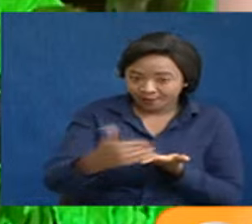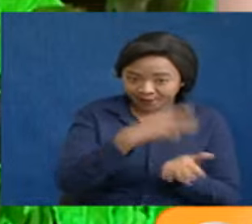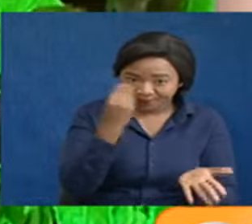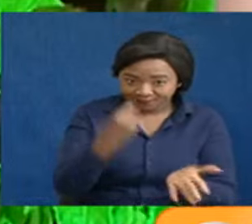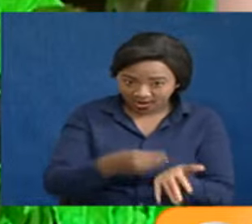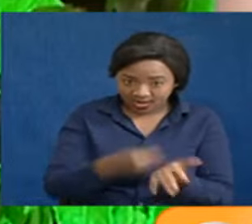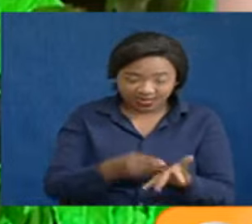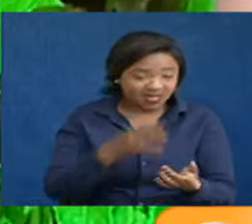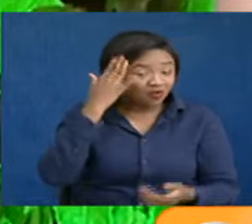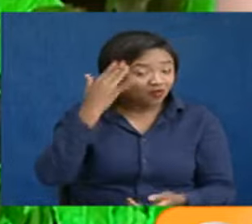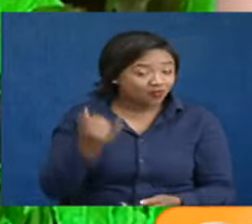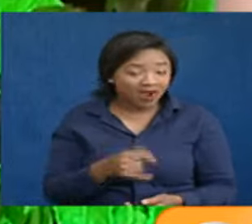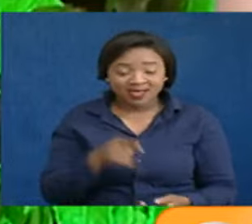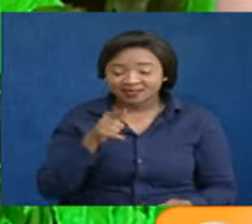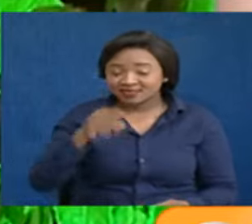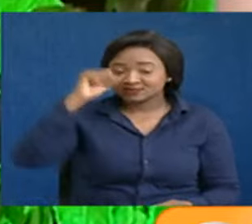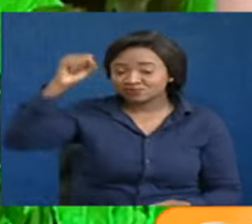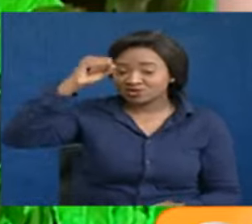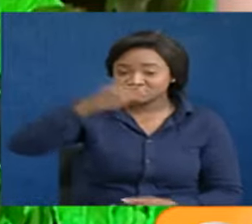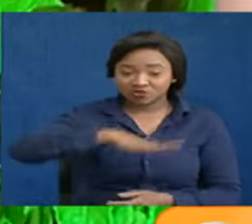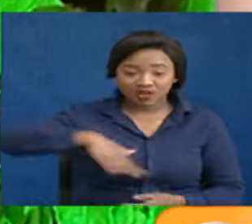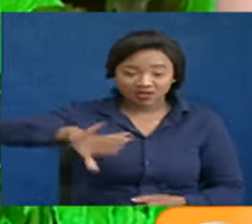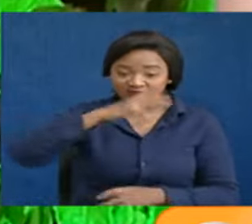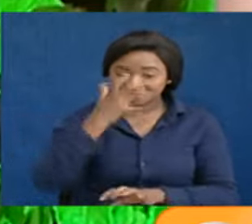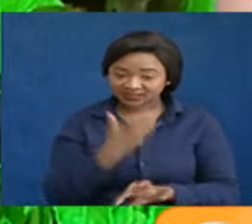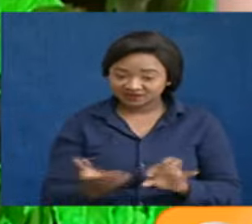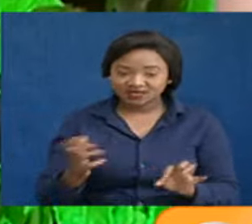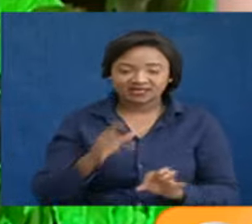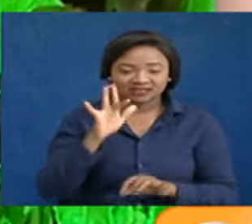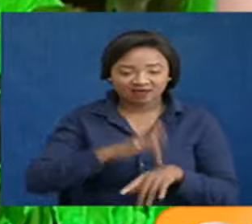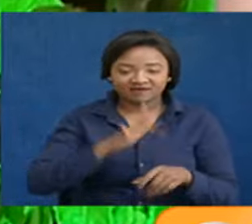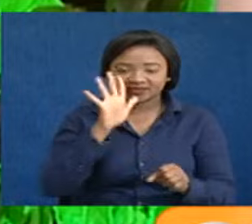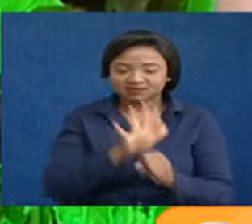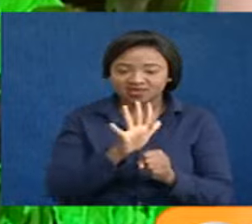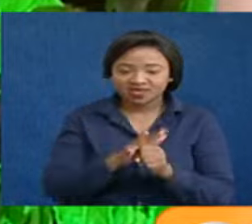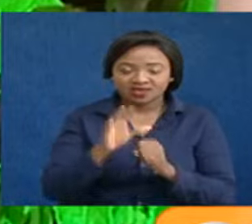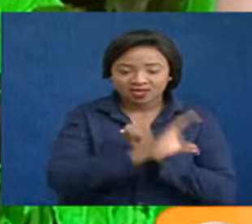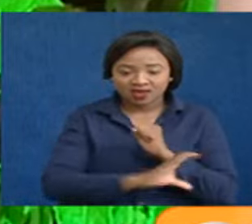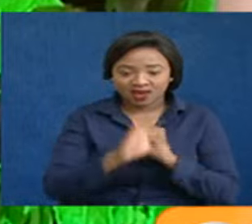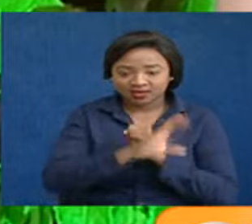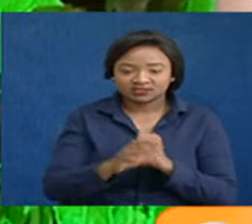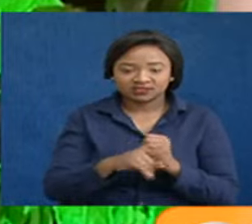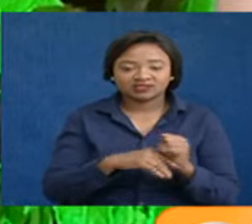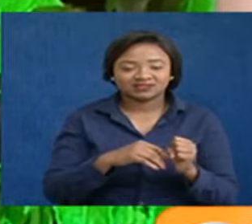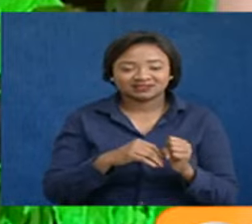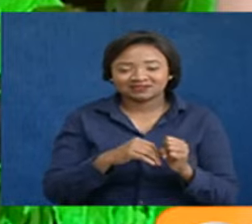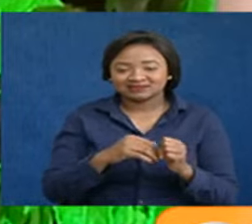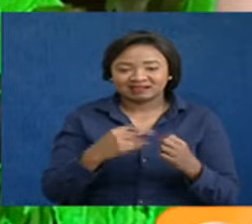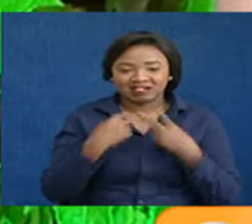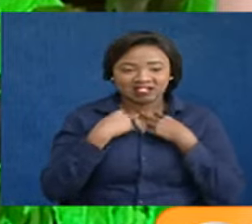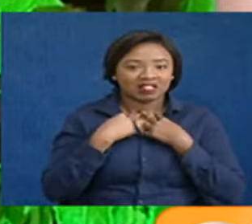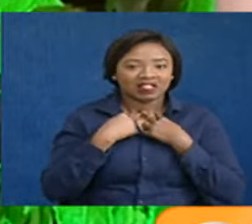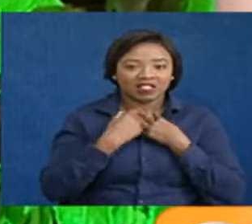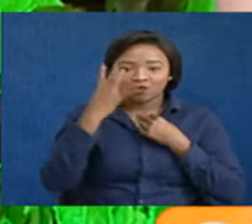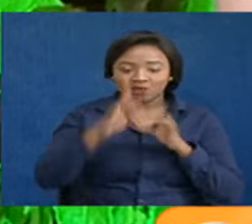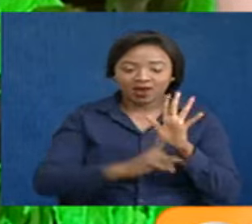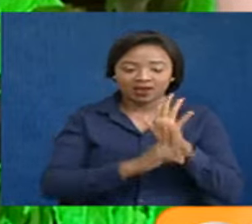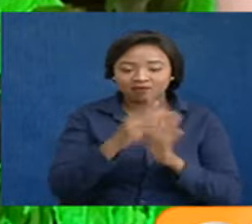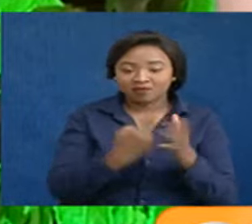that the volatile geopolitical environment globally has left sub-Saharan countries exposed as development partners'